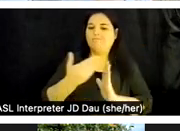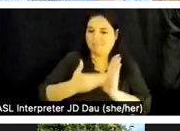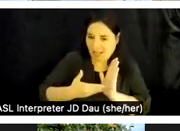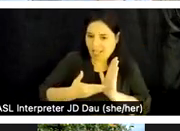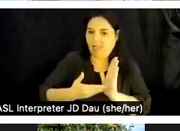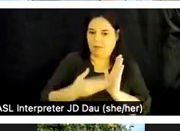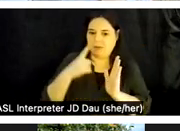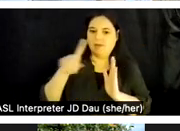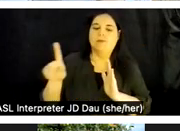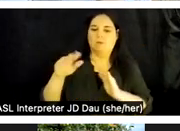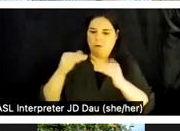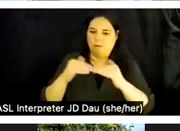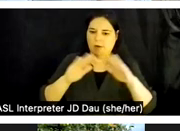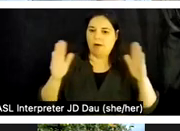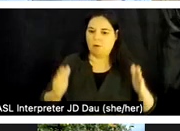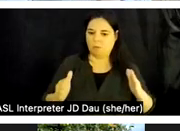covers.